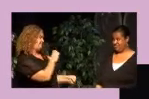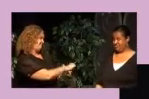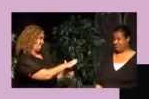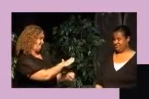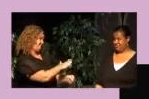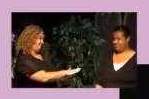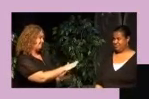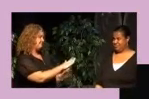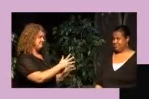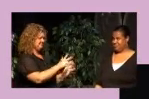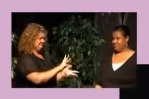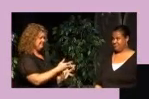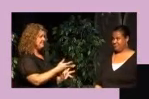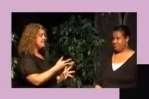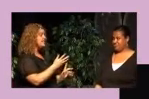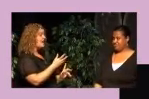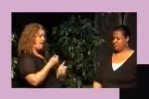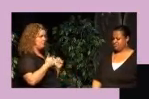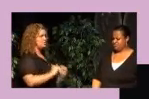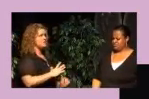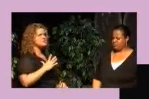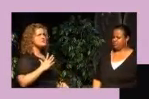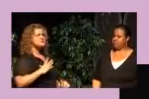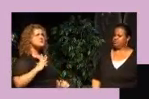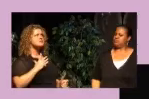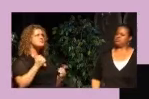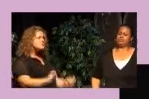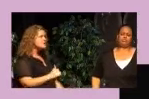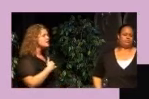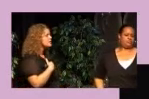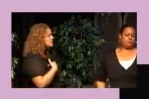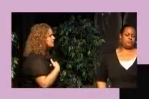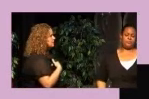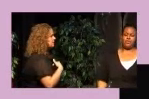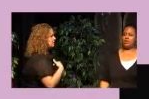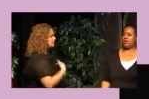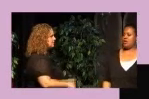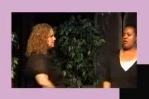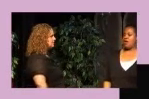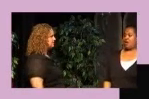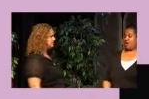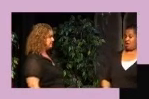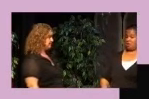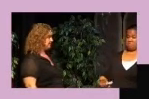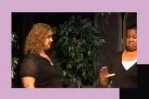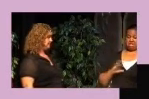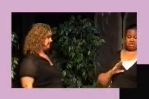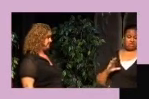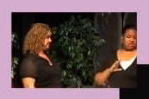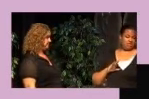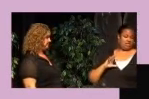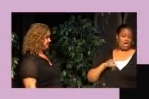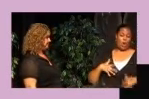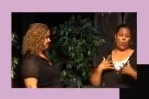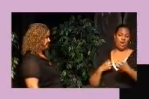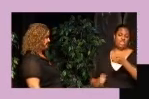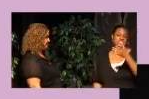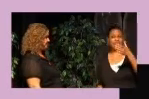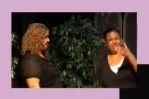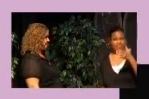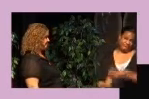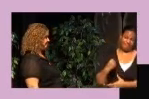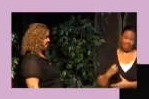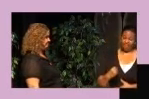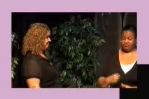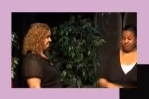pleasant. And being polite now, unlike you? I'd love to shove her politeness right down her throat. But